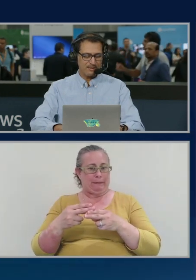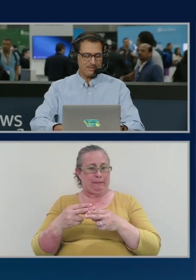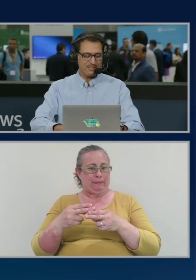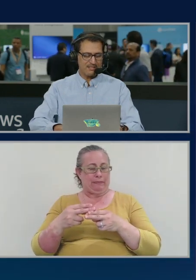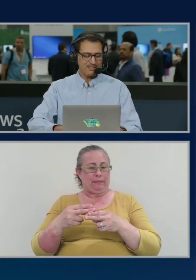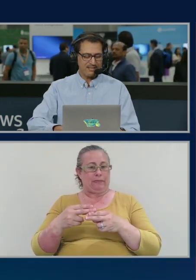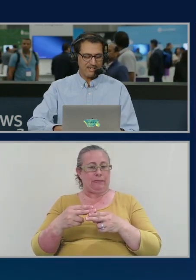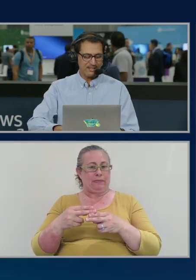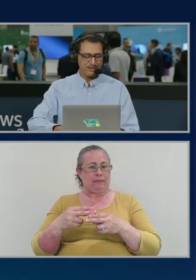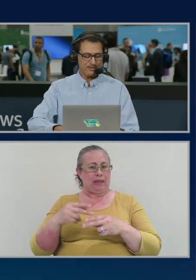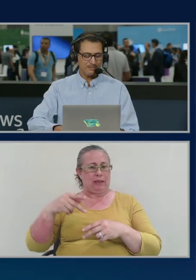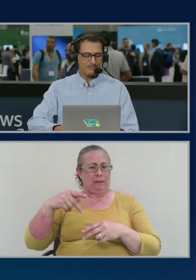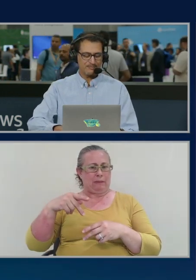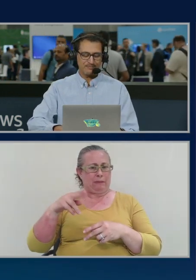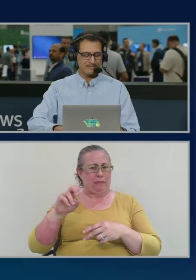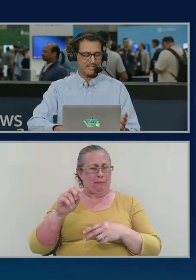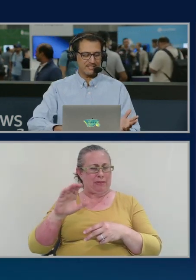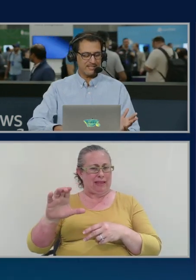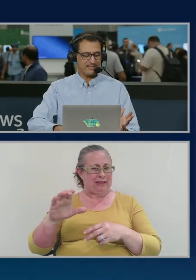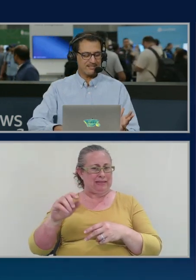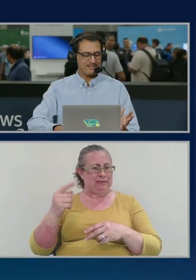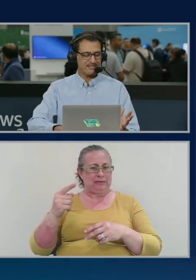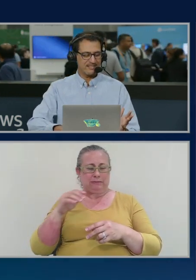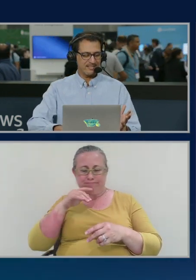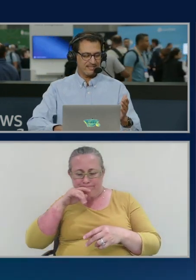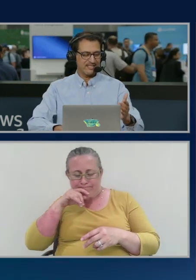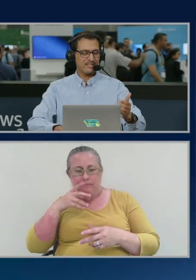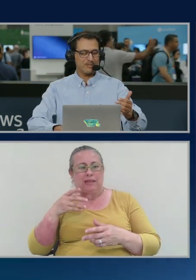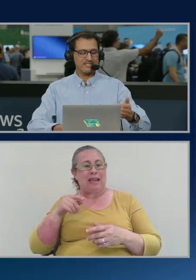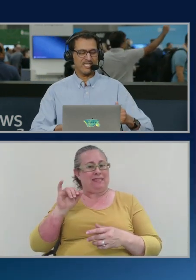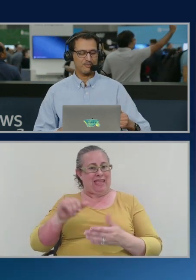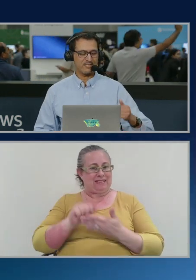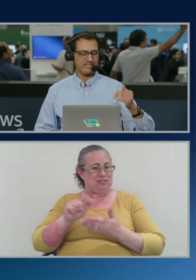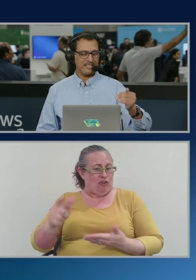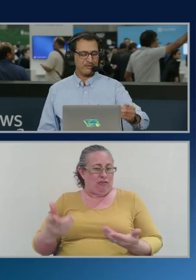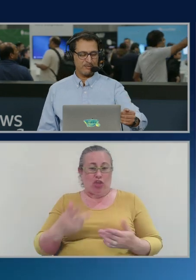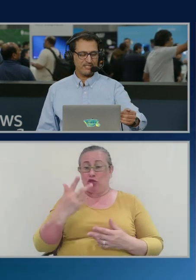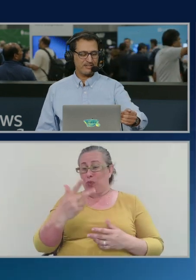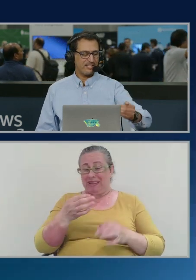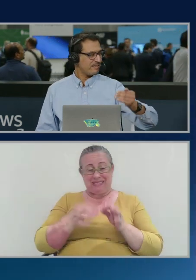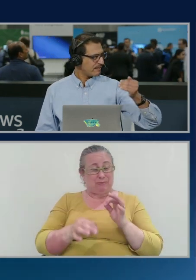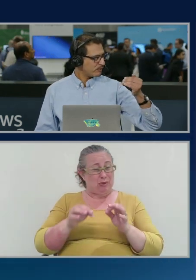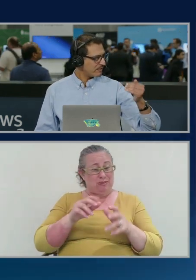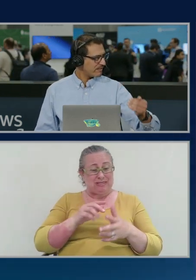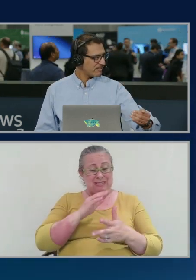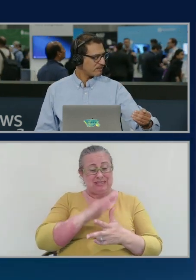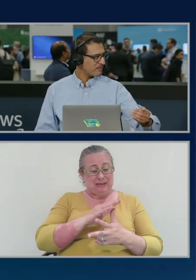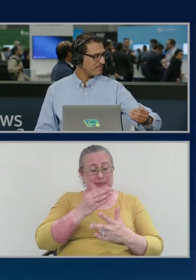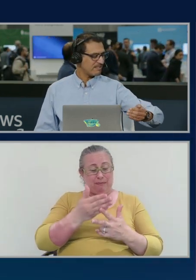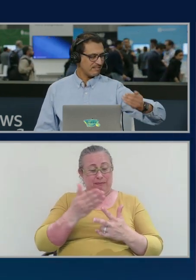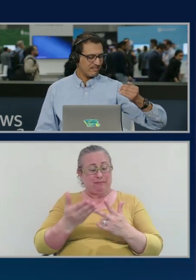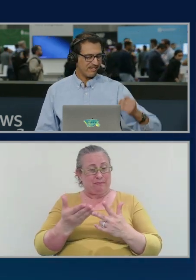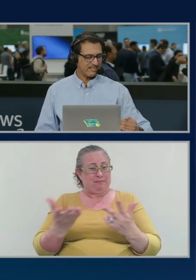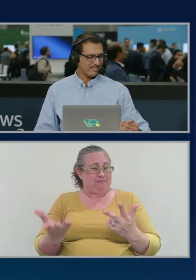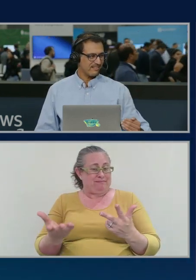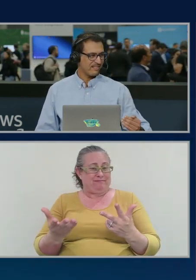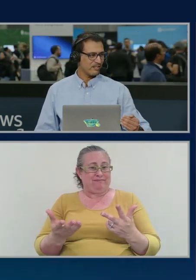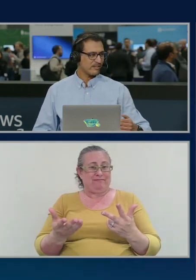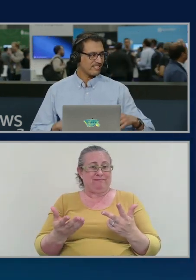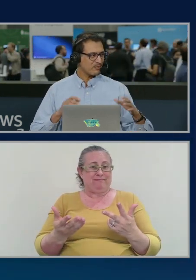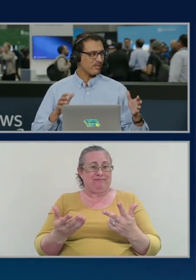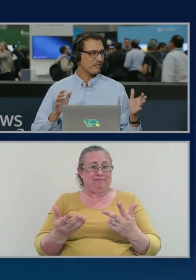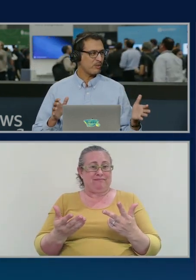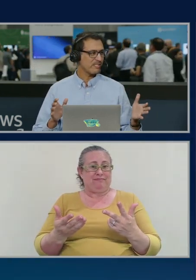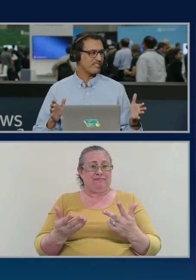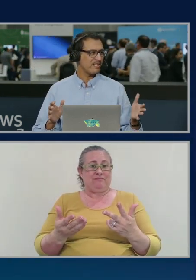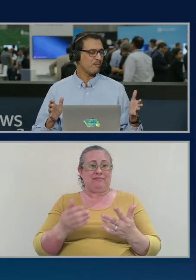public.demo table. And, this is it. 3 simple steps. Read from S3, do the transformation, write it. So